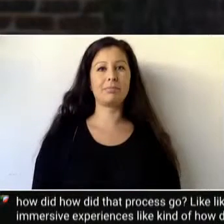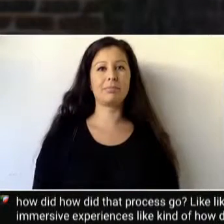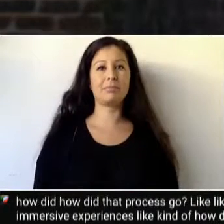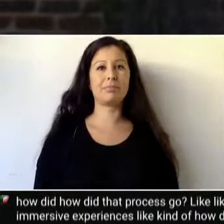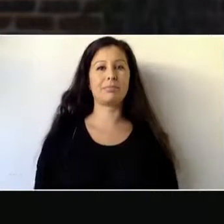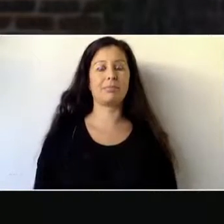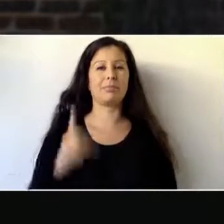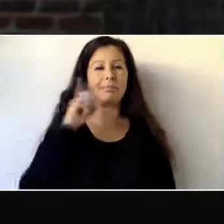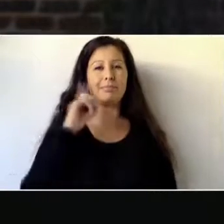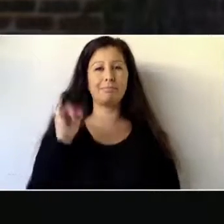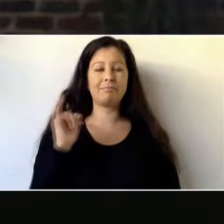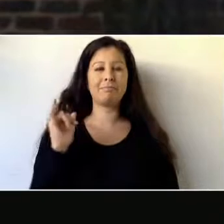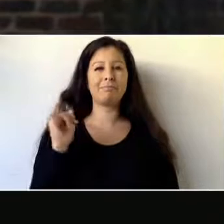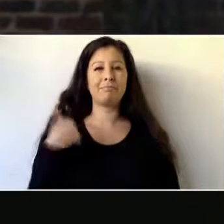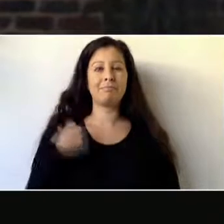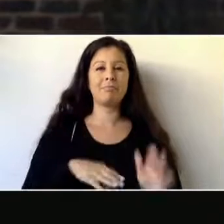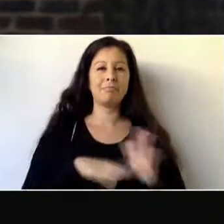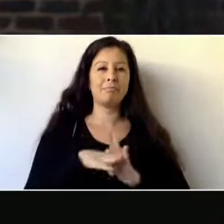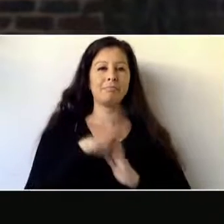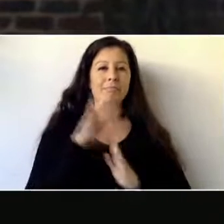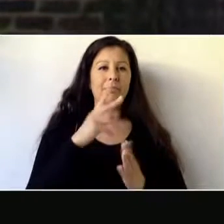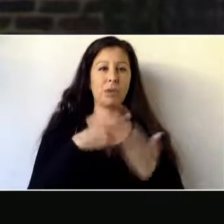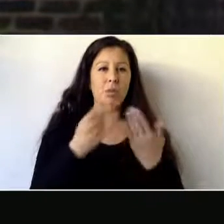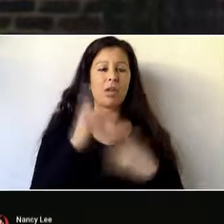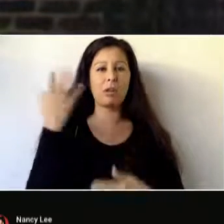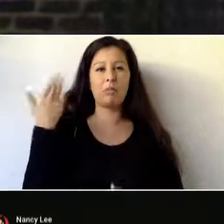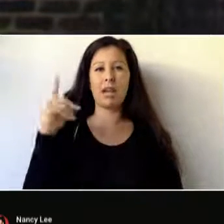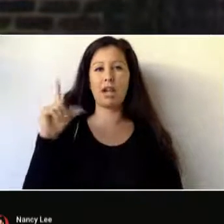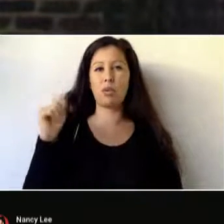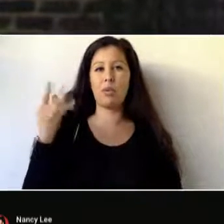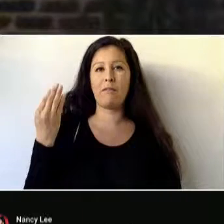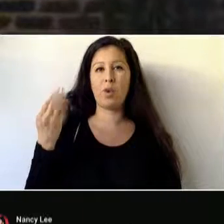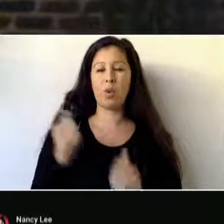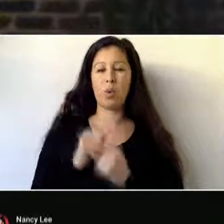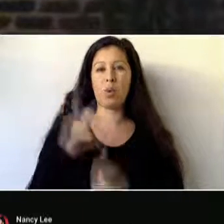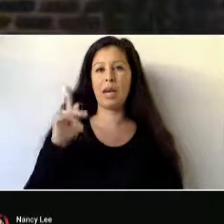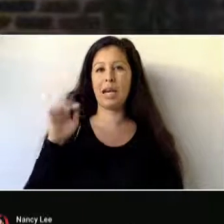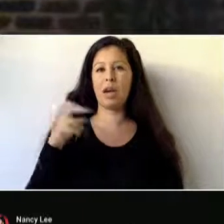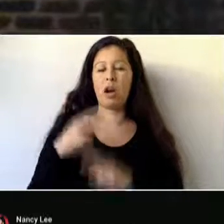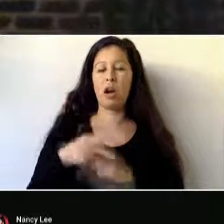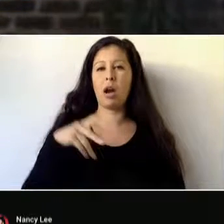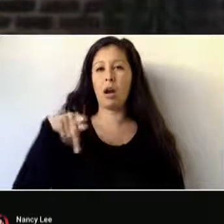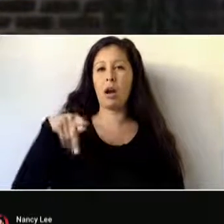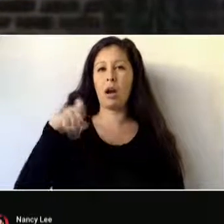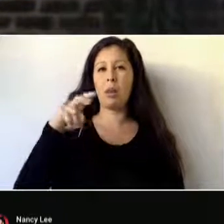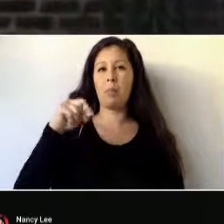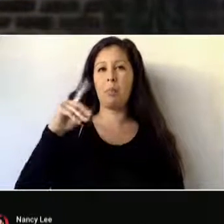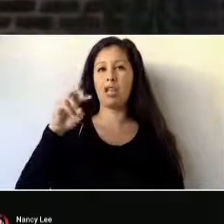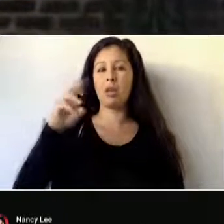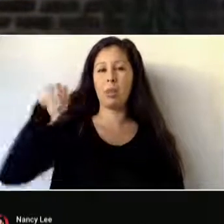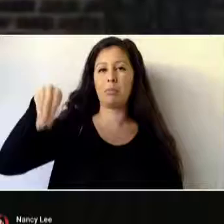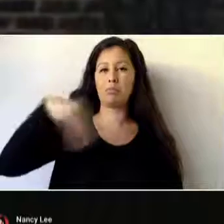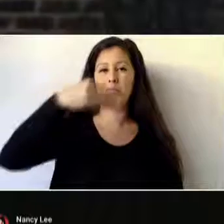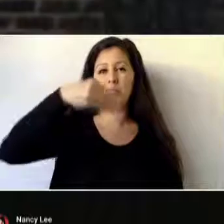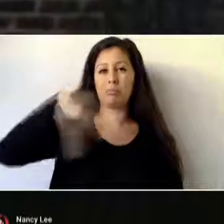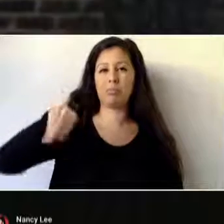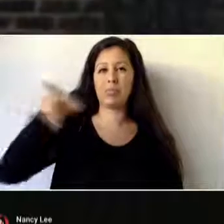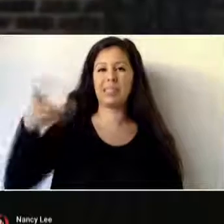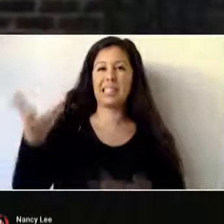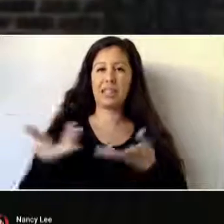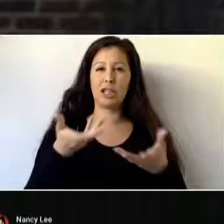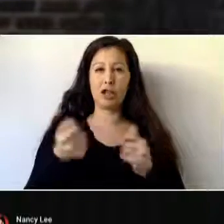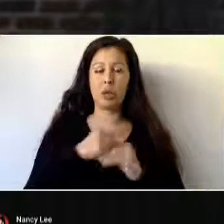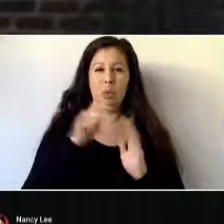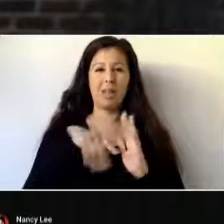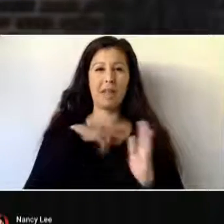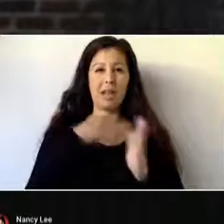I think like I developed a project in 2014 with Kieran called Pendula, and it's an interactive swing installation. So with filmmaking, I kind of got into